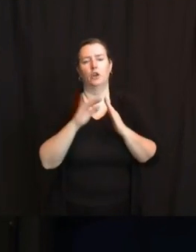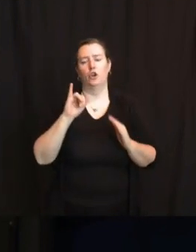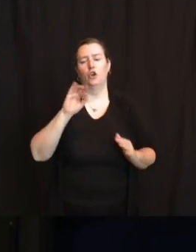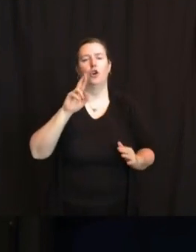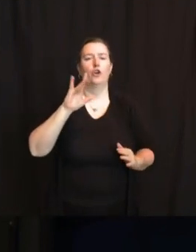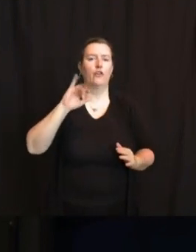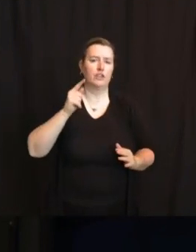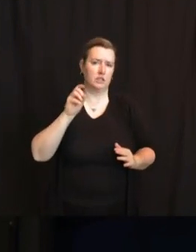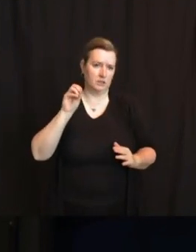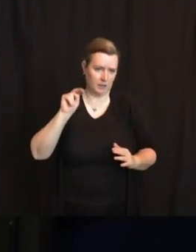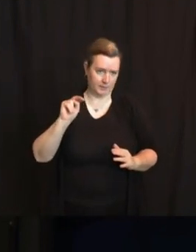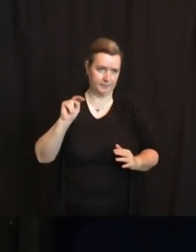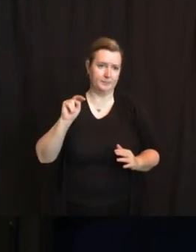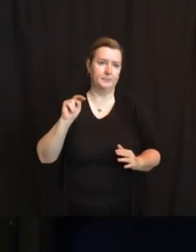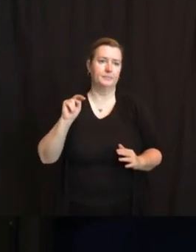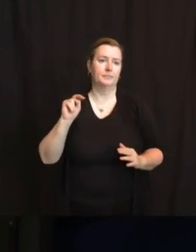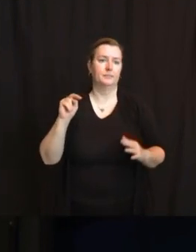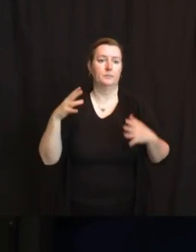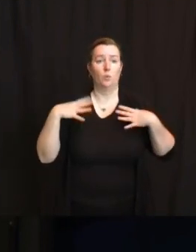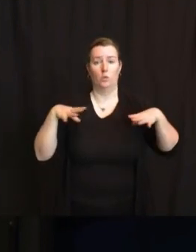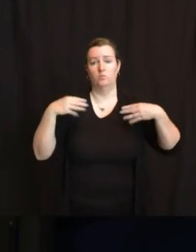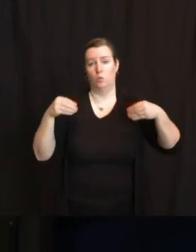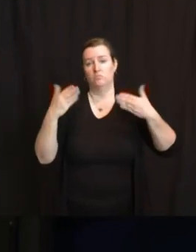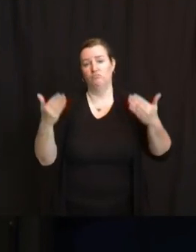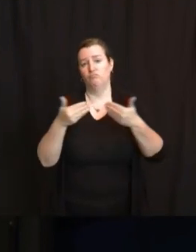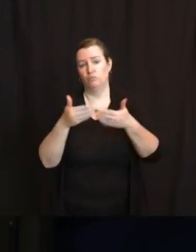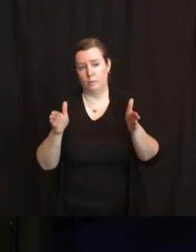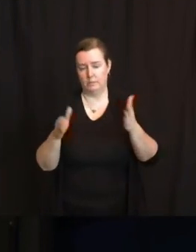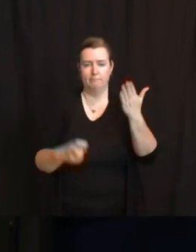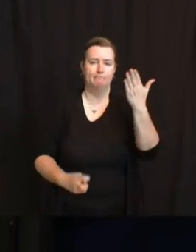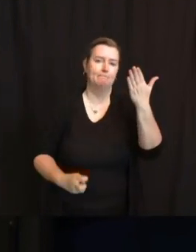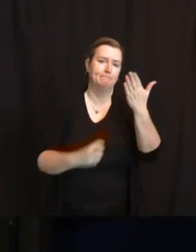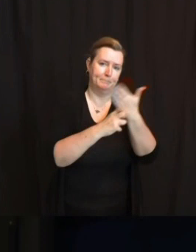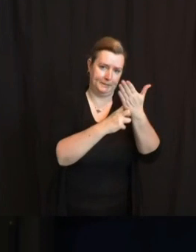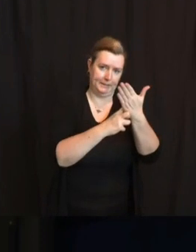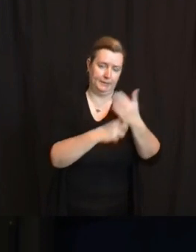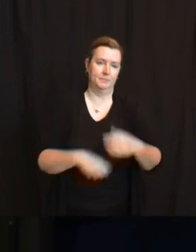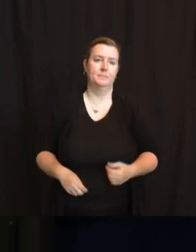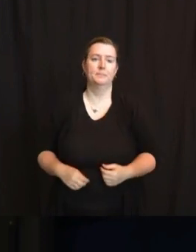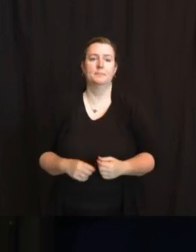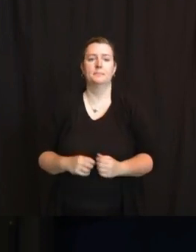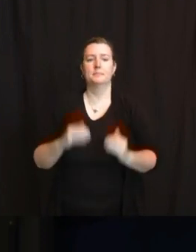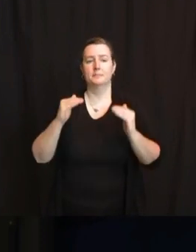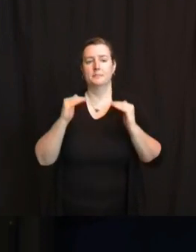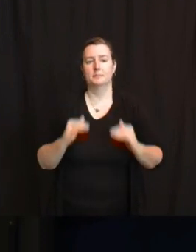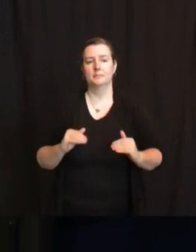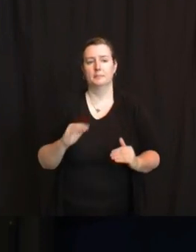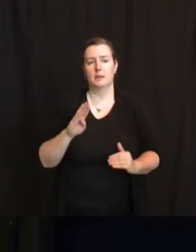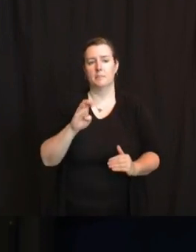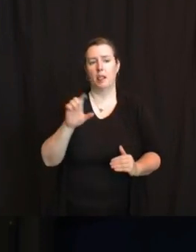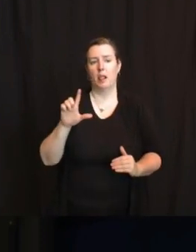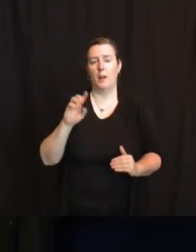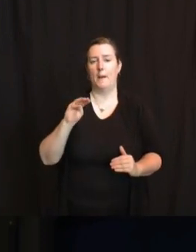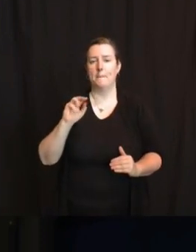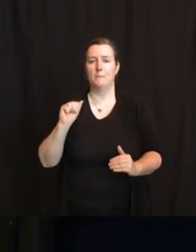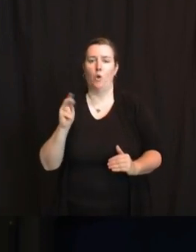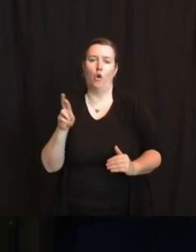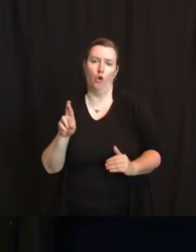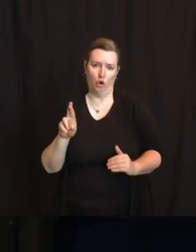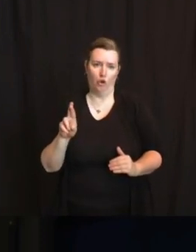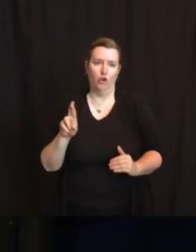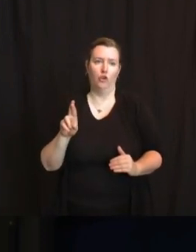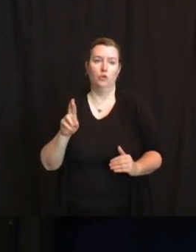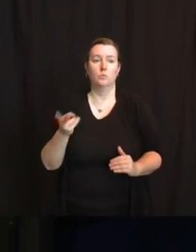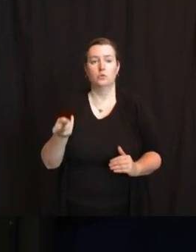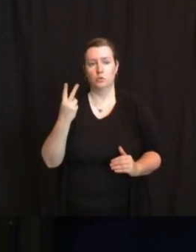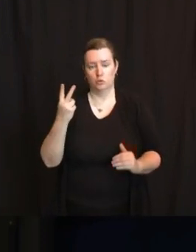owner was cited as a non-essential store being opened. In Belmar, 2 gym owners were cited for